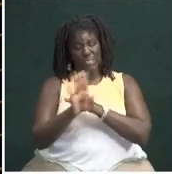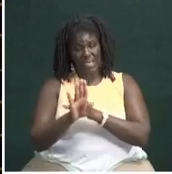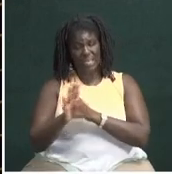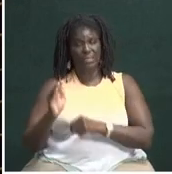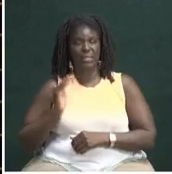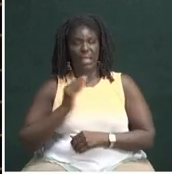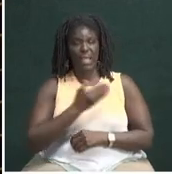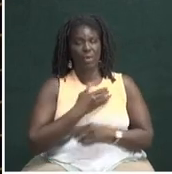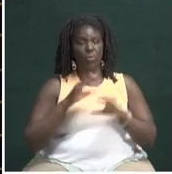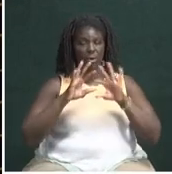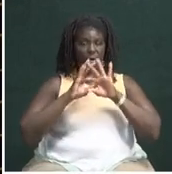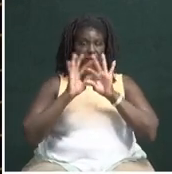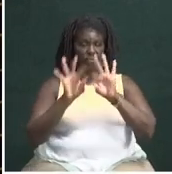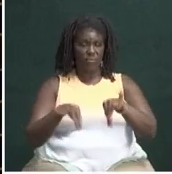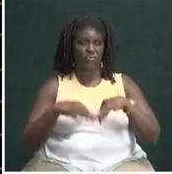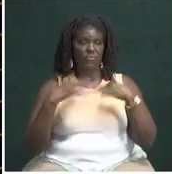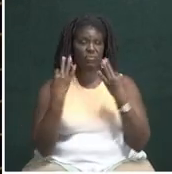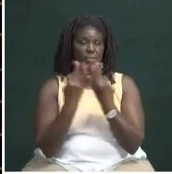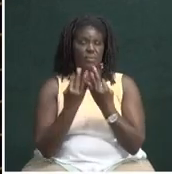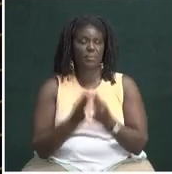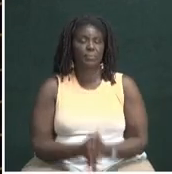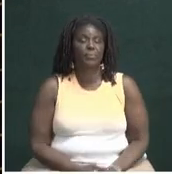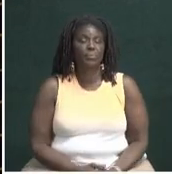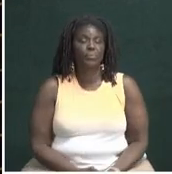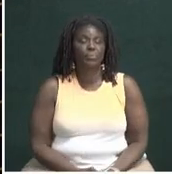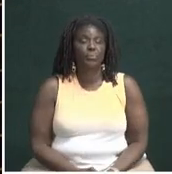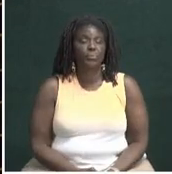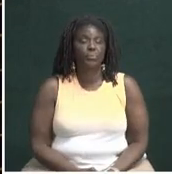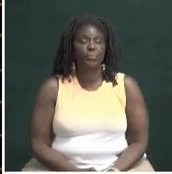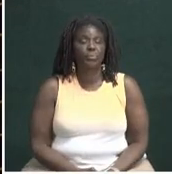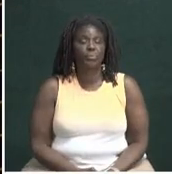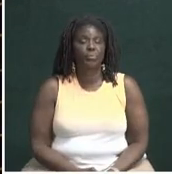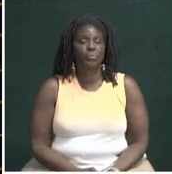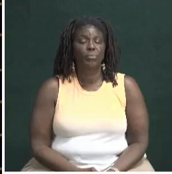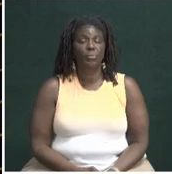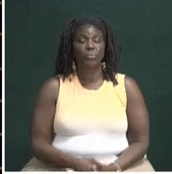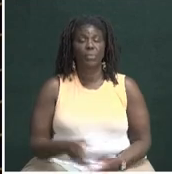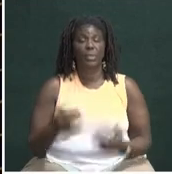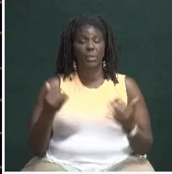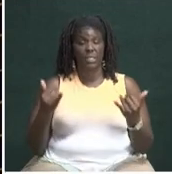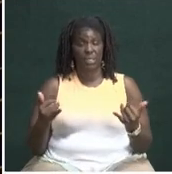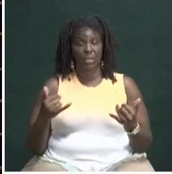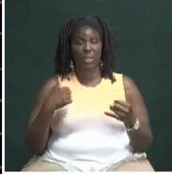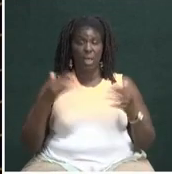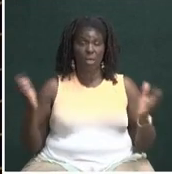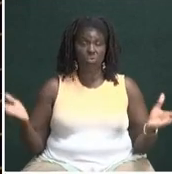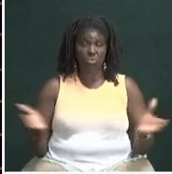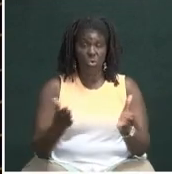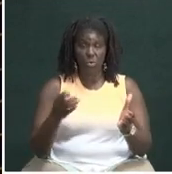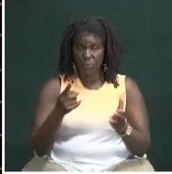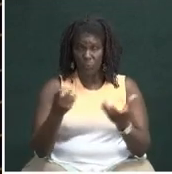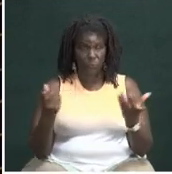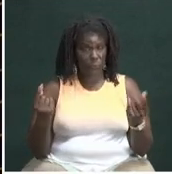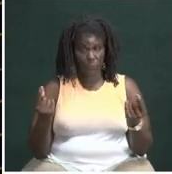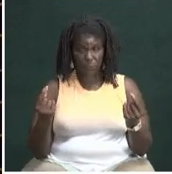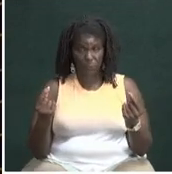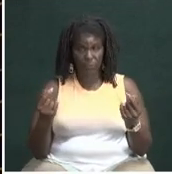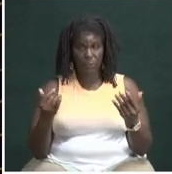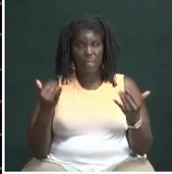the health and the safety of our loved ones. What do I encourage you to do now that we've all